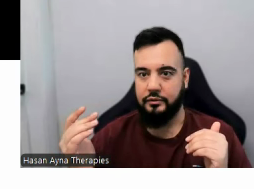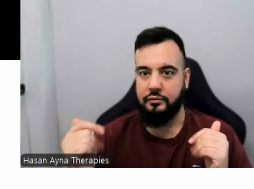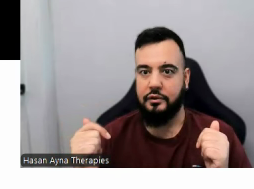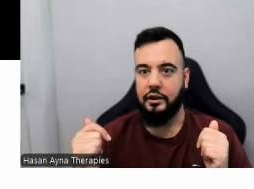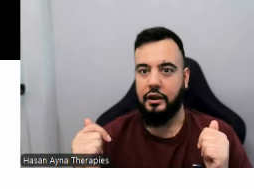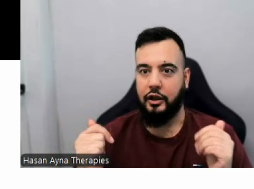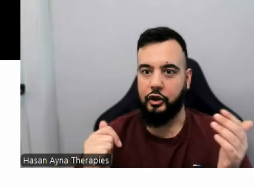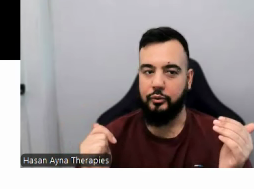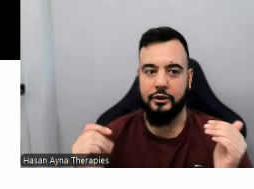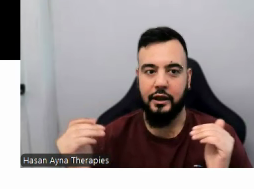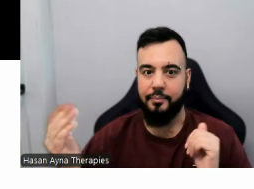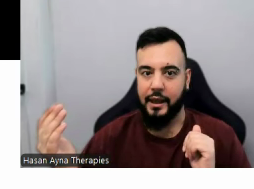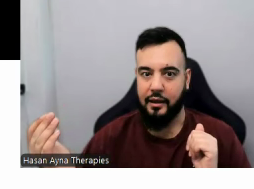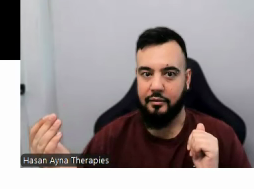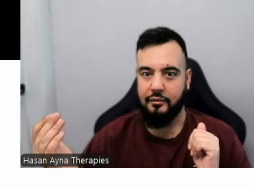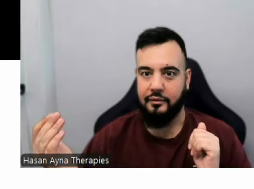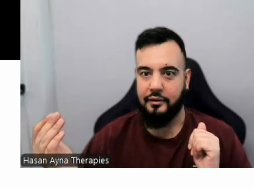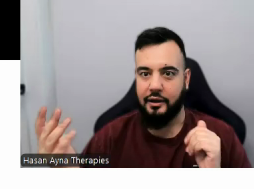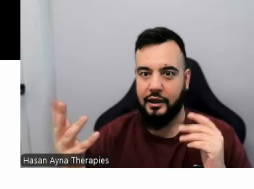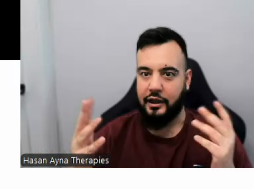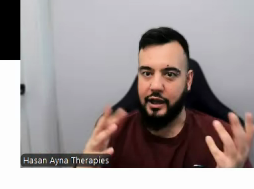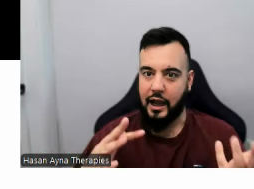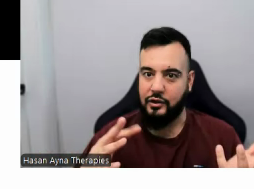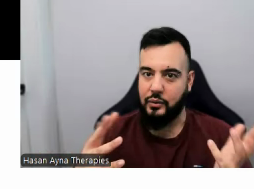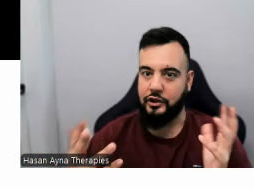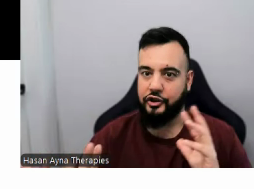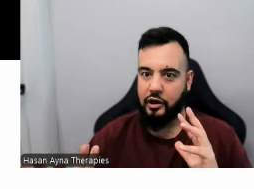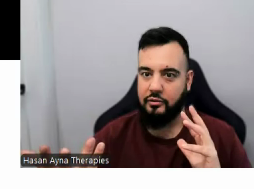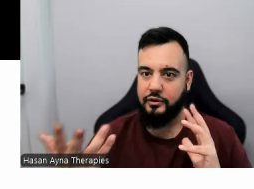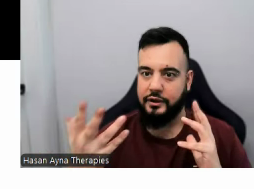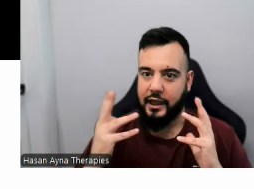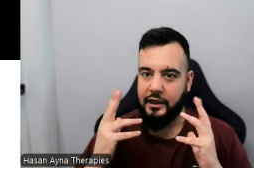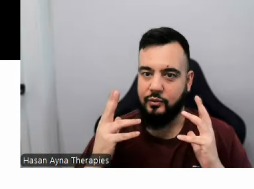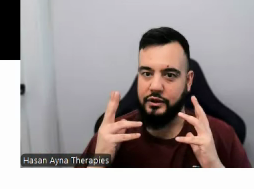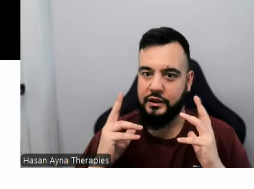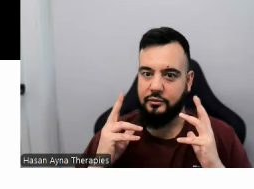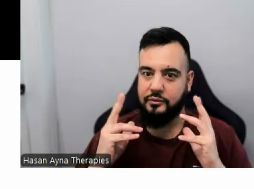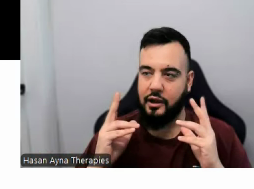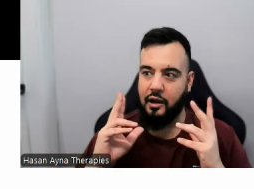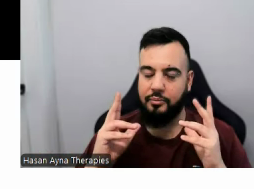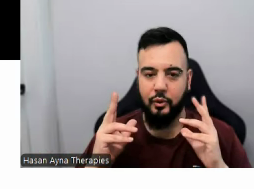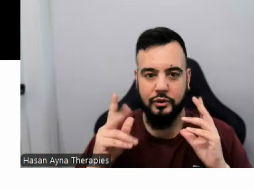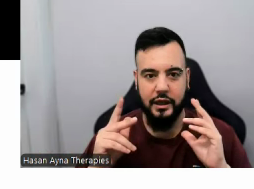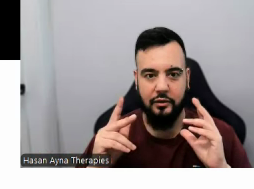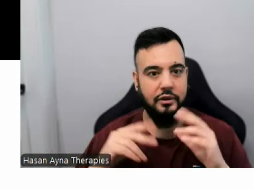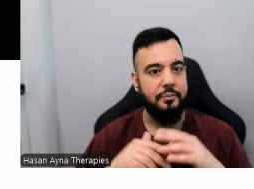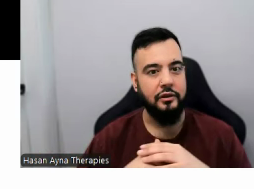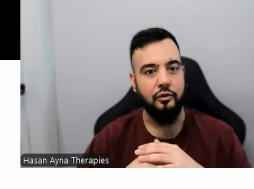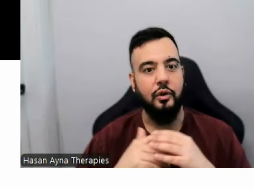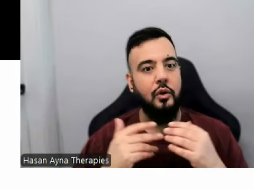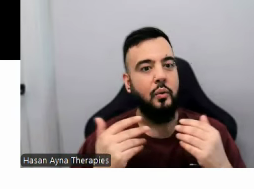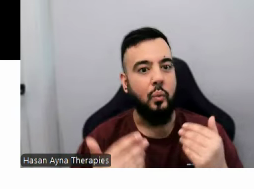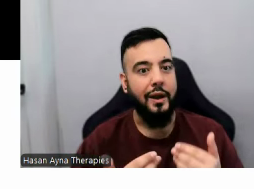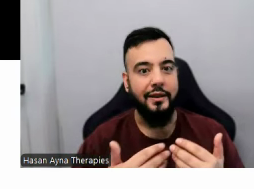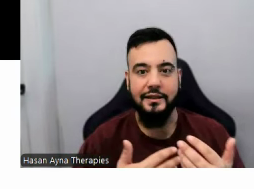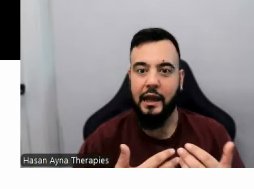tall woman, a human, a pet, an adult and a child. The head will tilt up or down depending